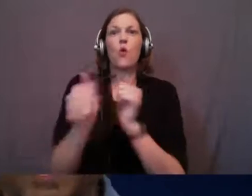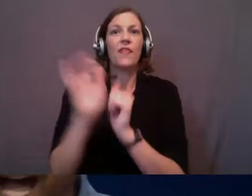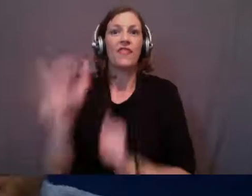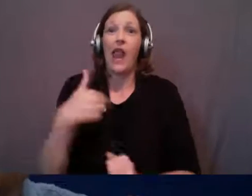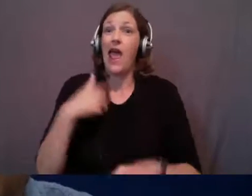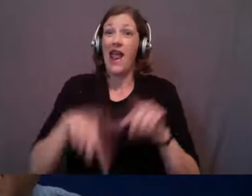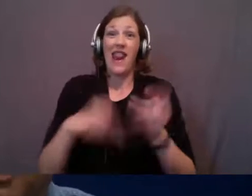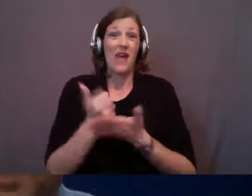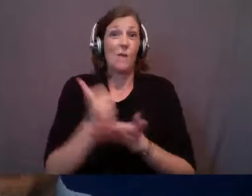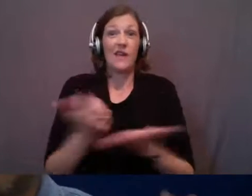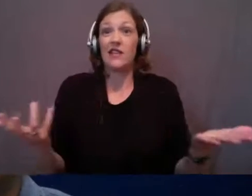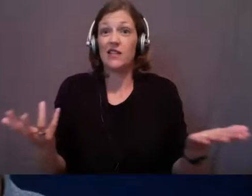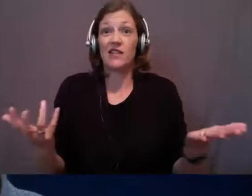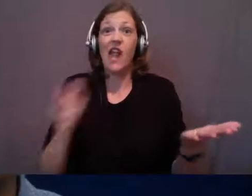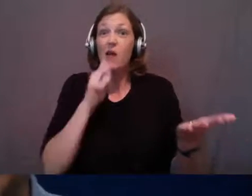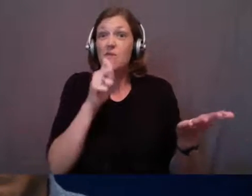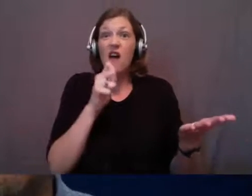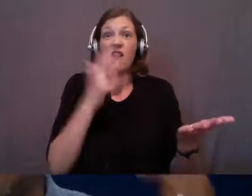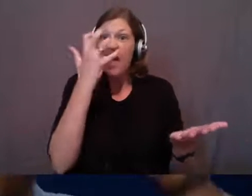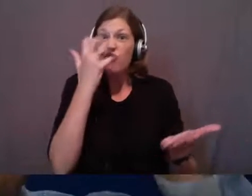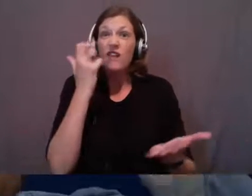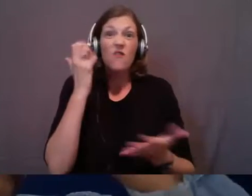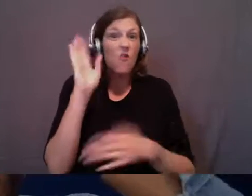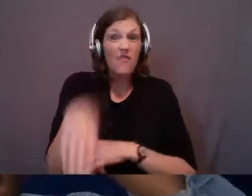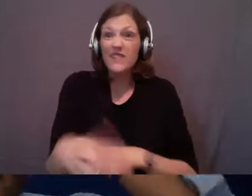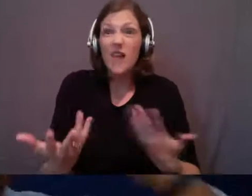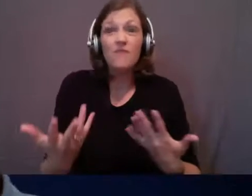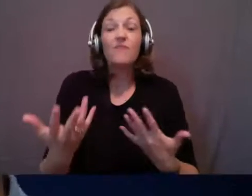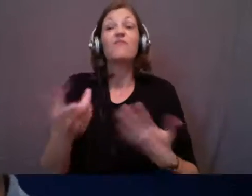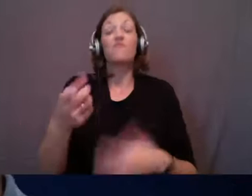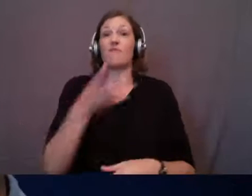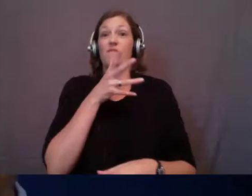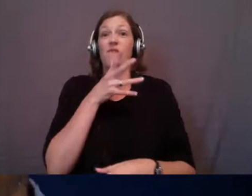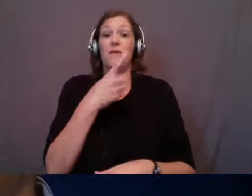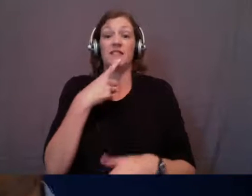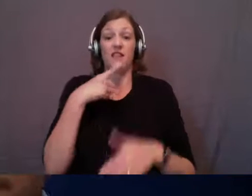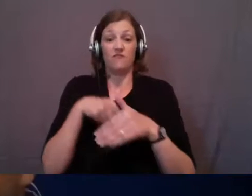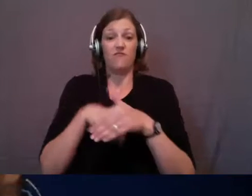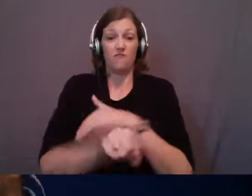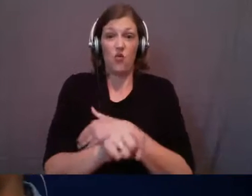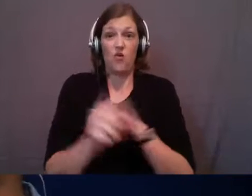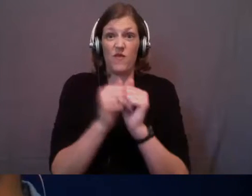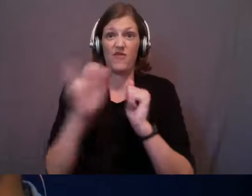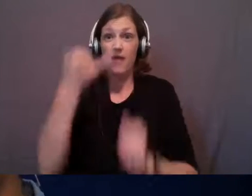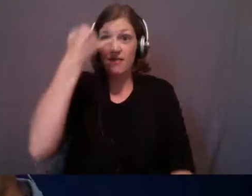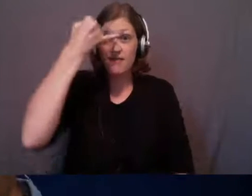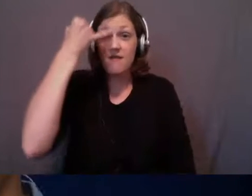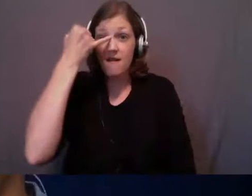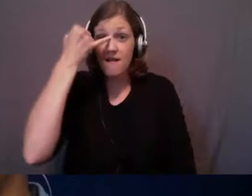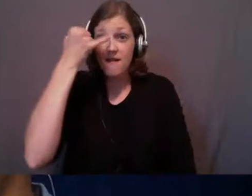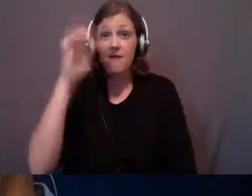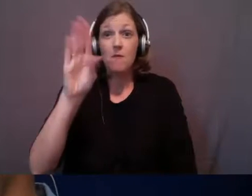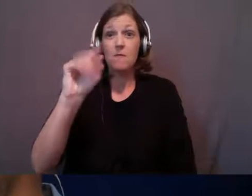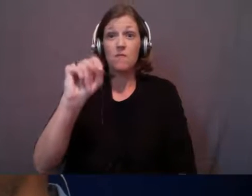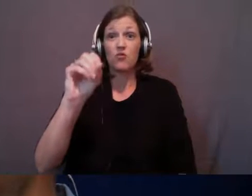help it. I don't look angry all the time. My mom said I was born with this little line, and Botox will not take it away. Not that I've tried